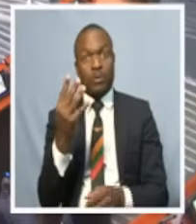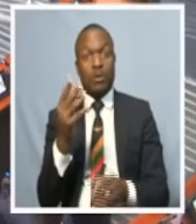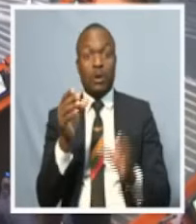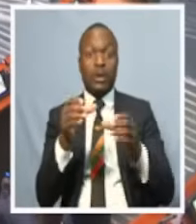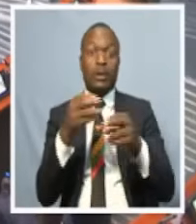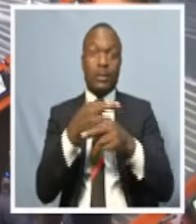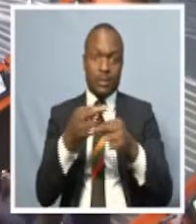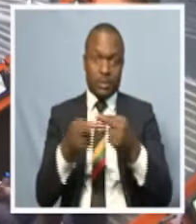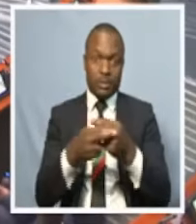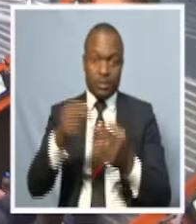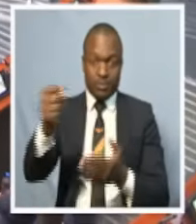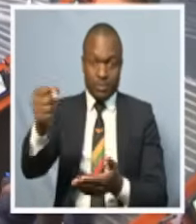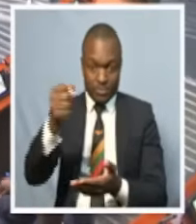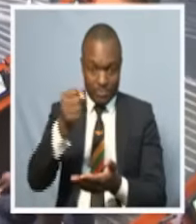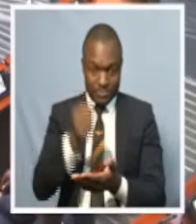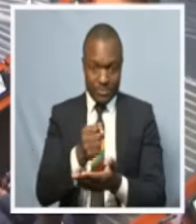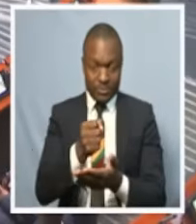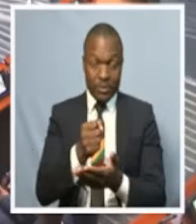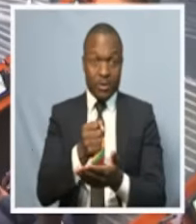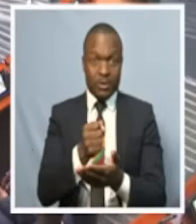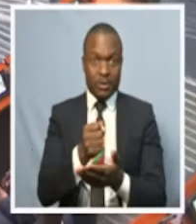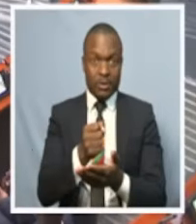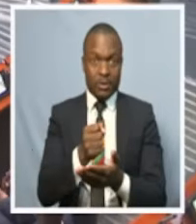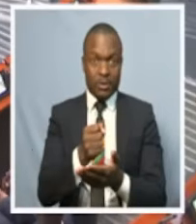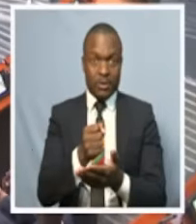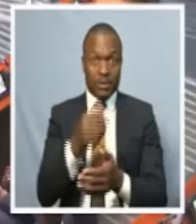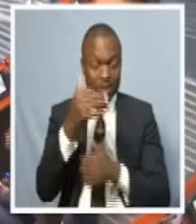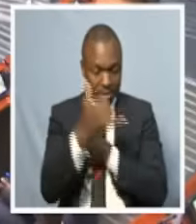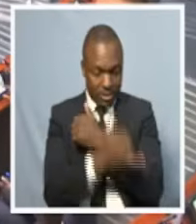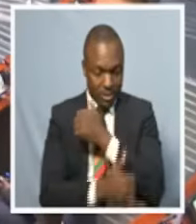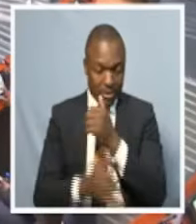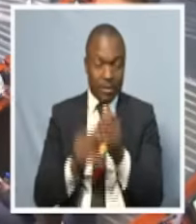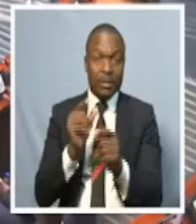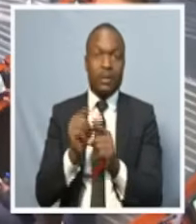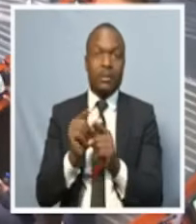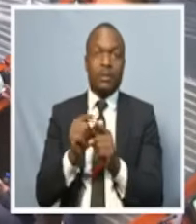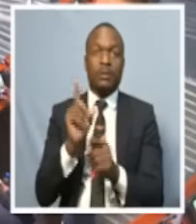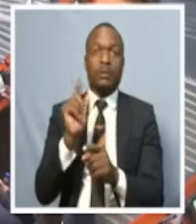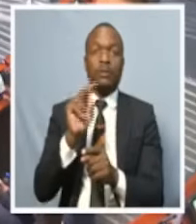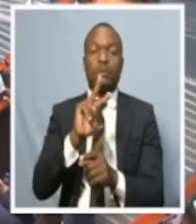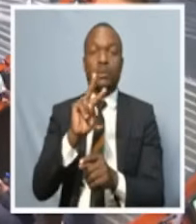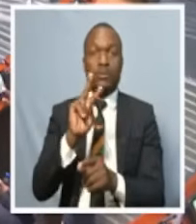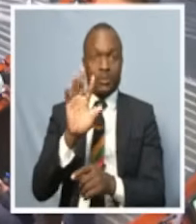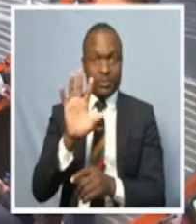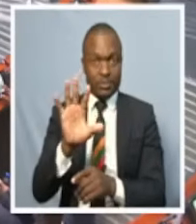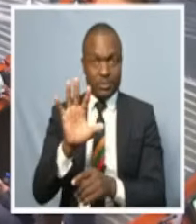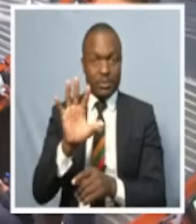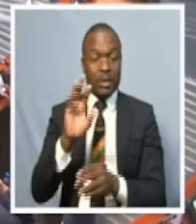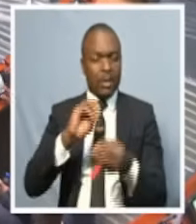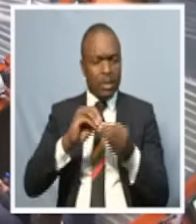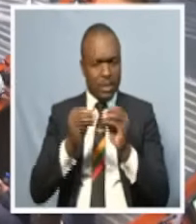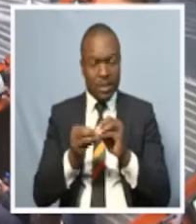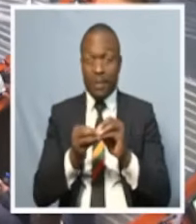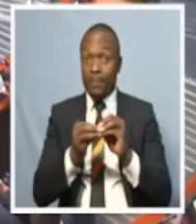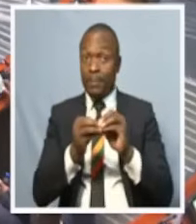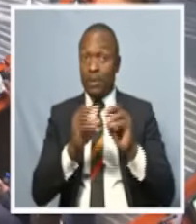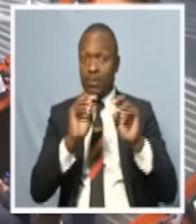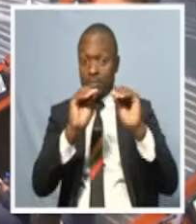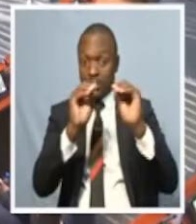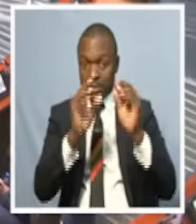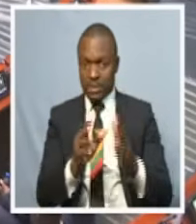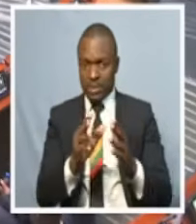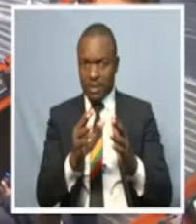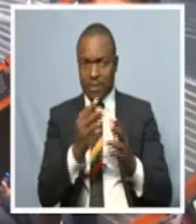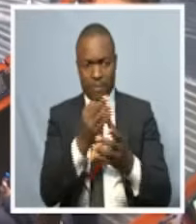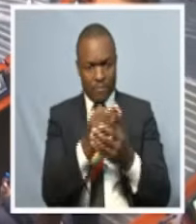as of December 2025. Also, he wants to know whether the number of teachers for Forms 1 to